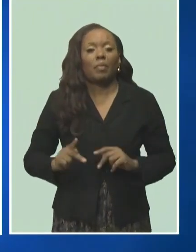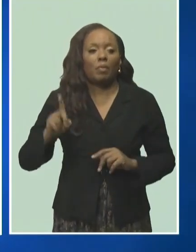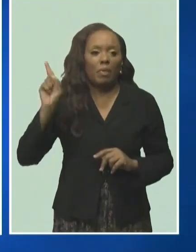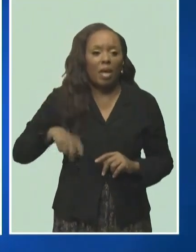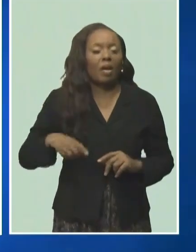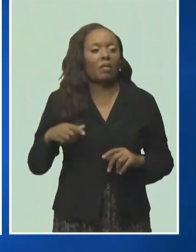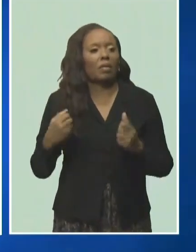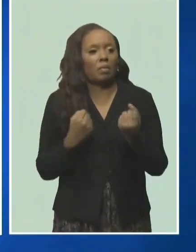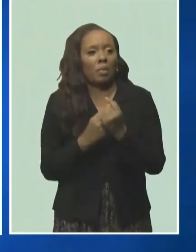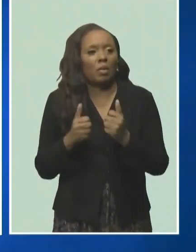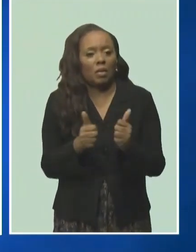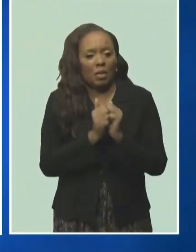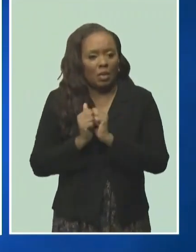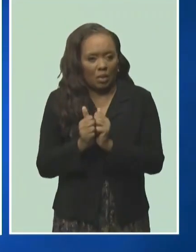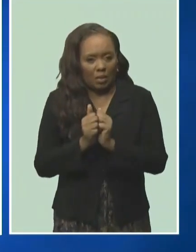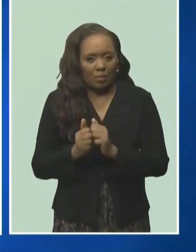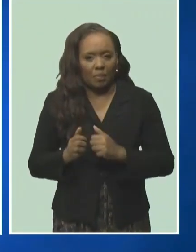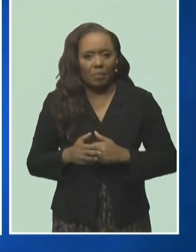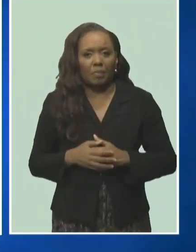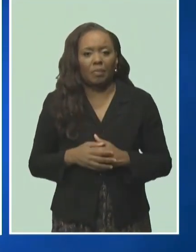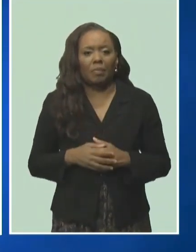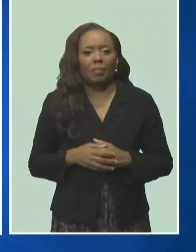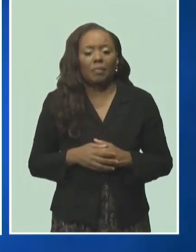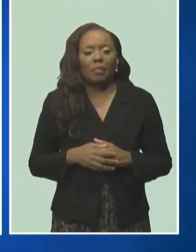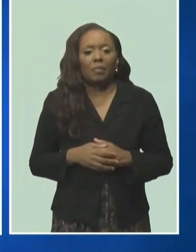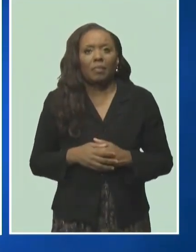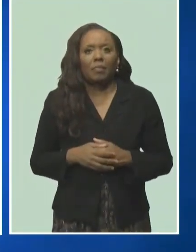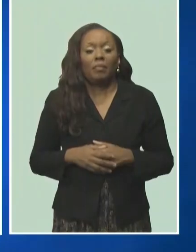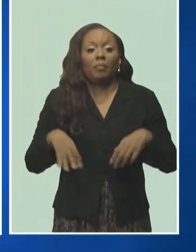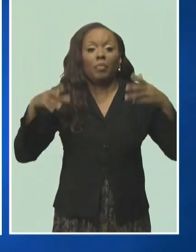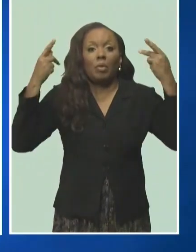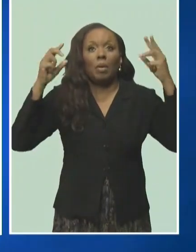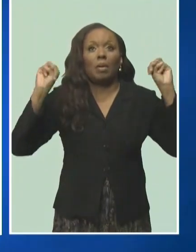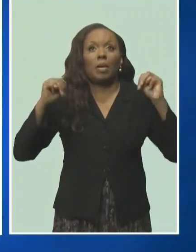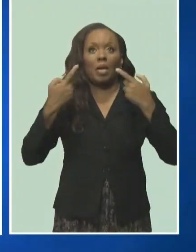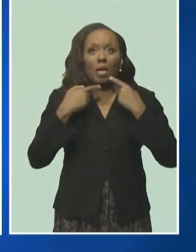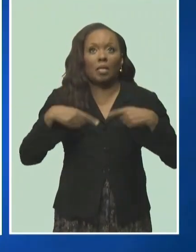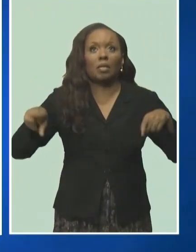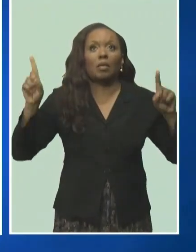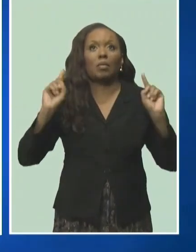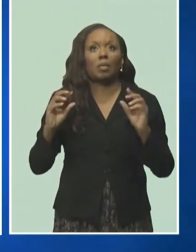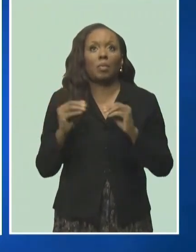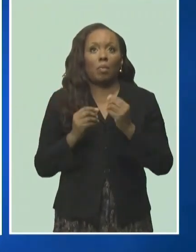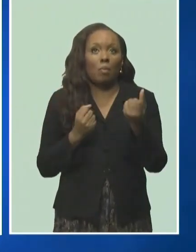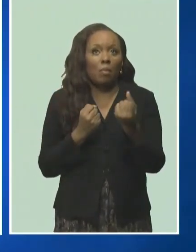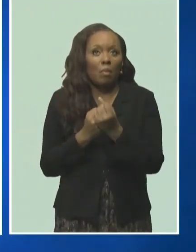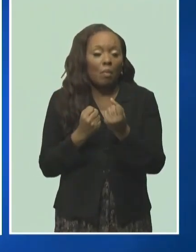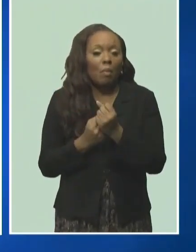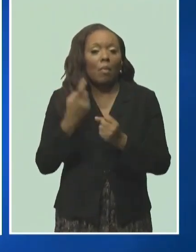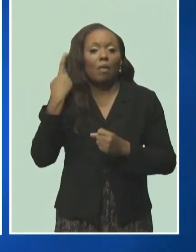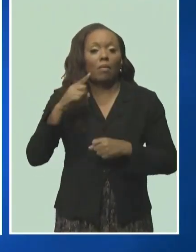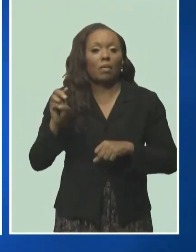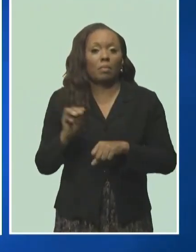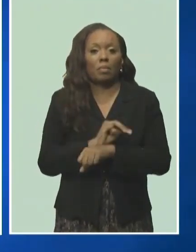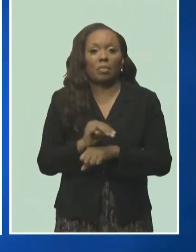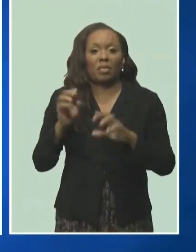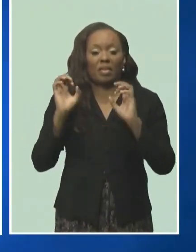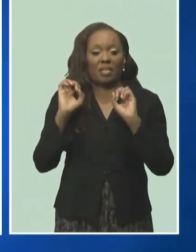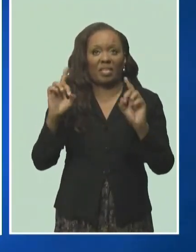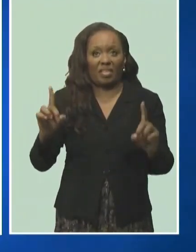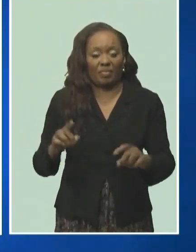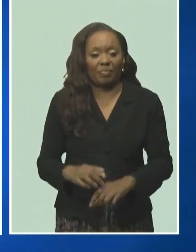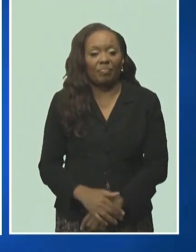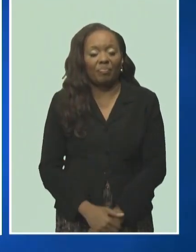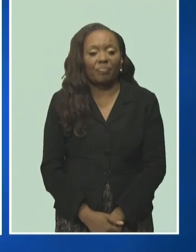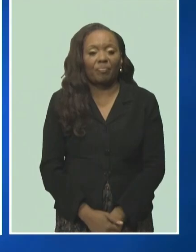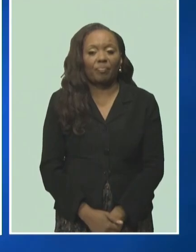together. For government's part, the Prime Minister has announced additional resources for the Ministry of Education. Some